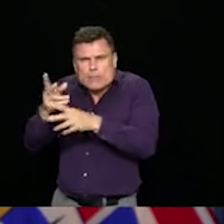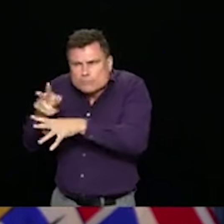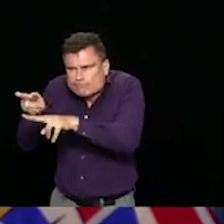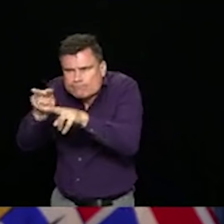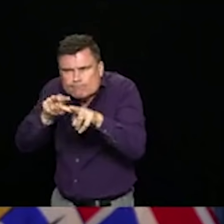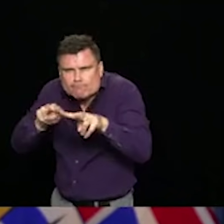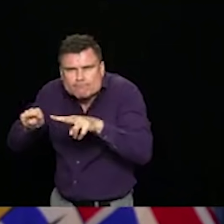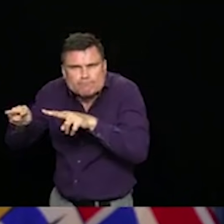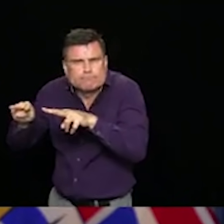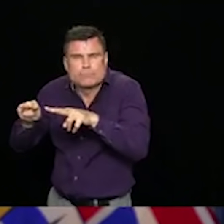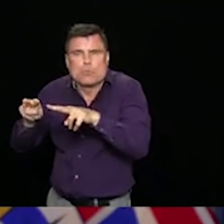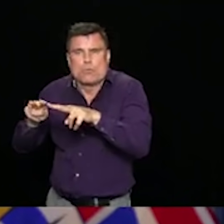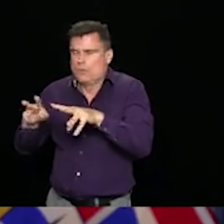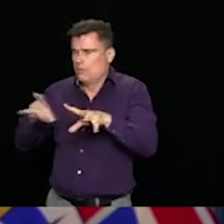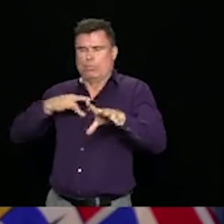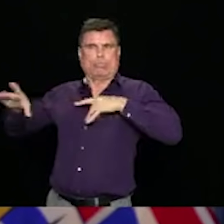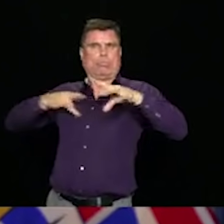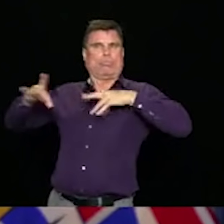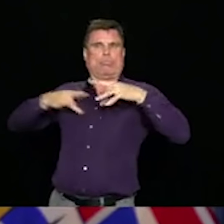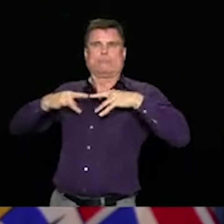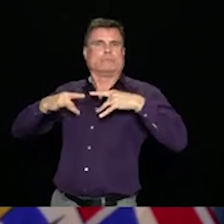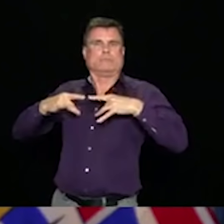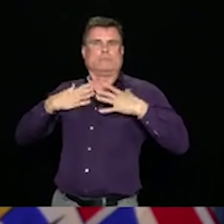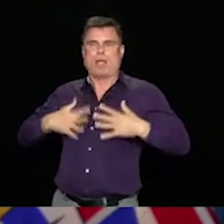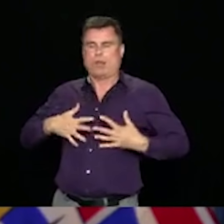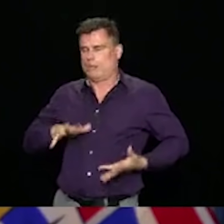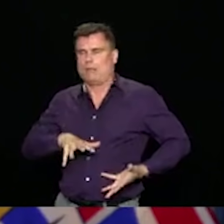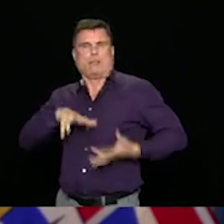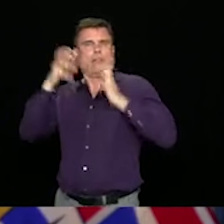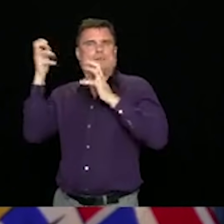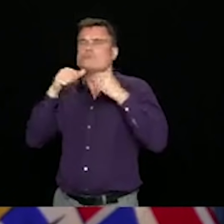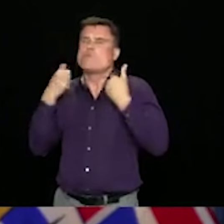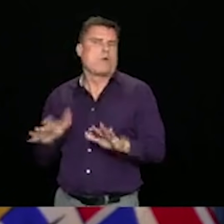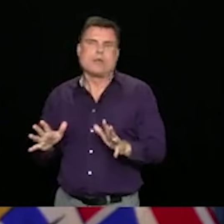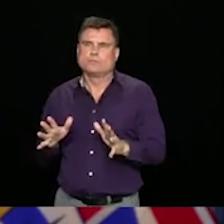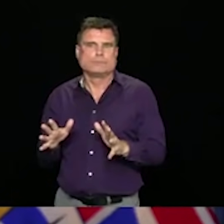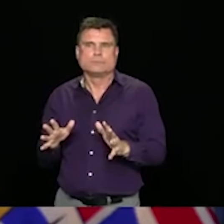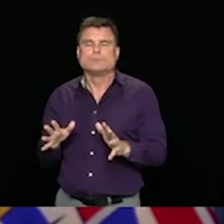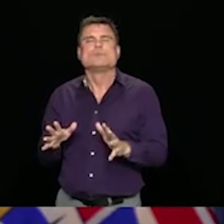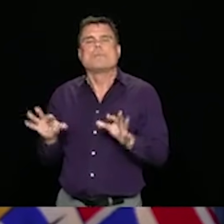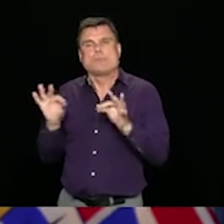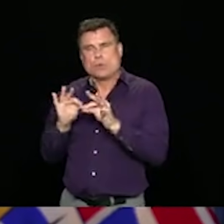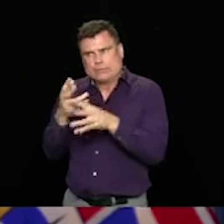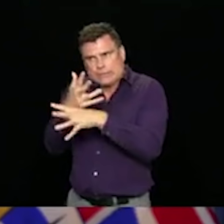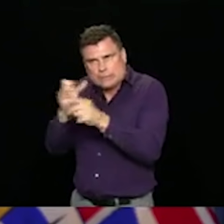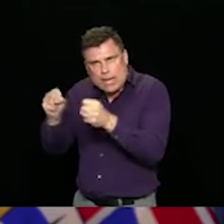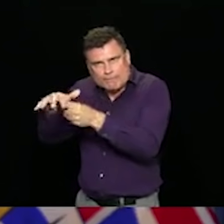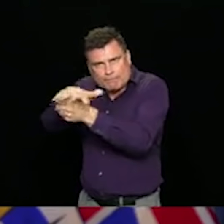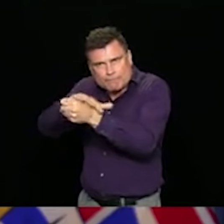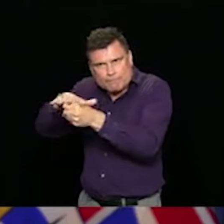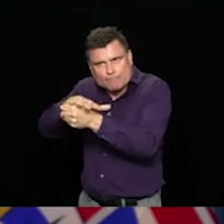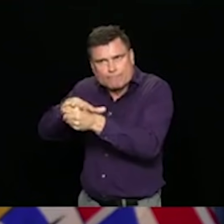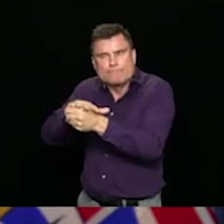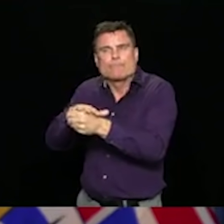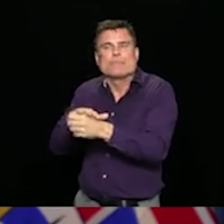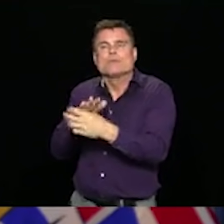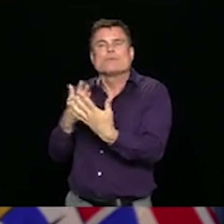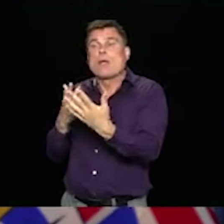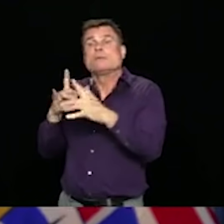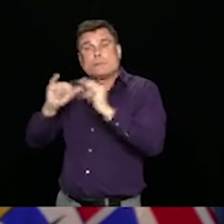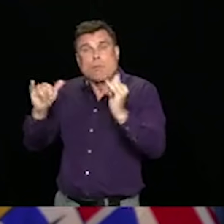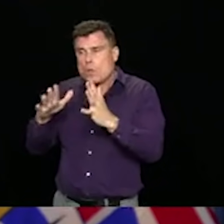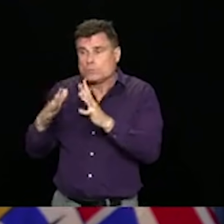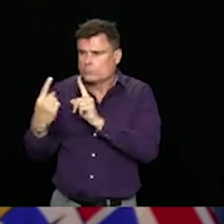the situations that we're in and the anxieties and the challenges that we're facing with physical distancing, with challenges with access